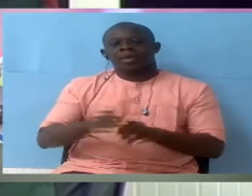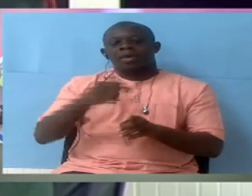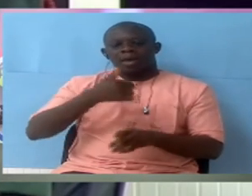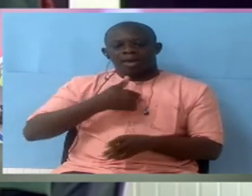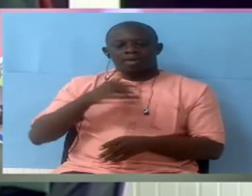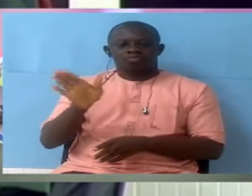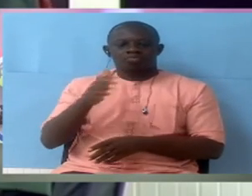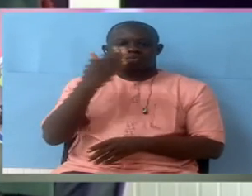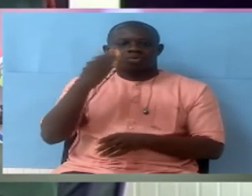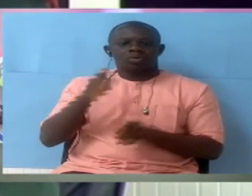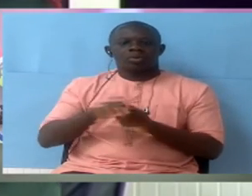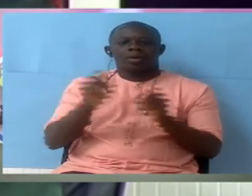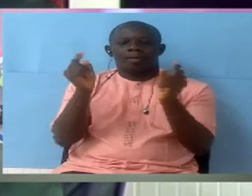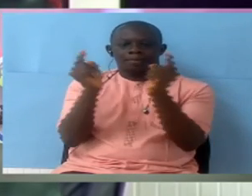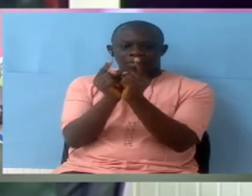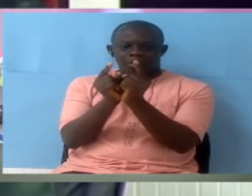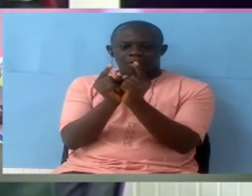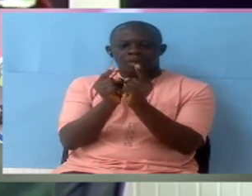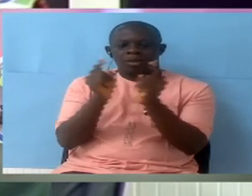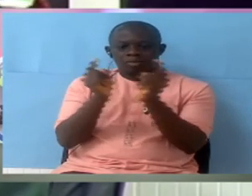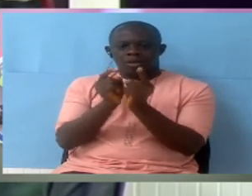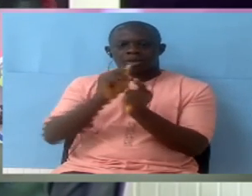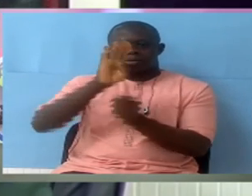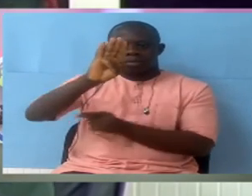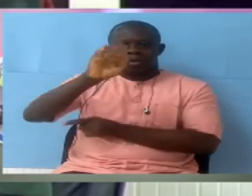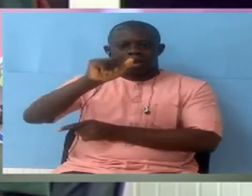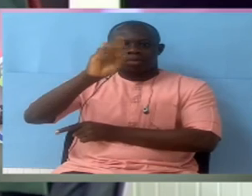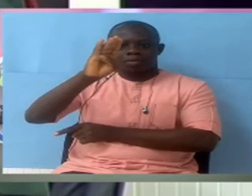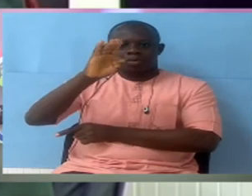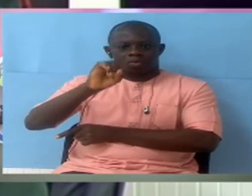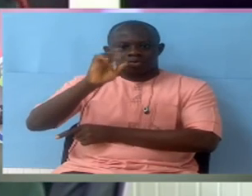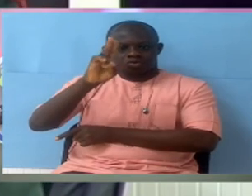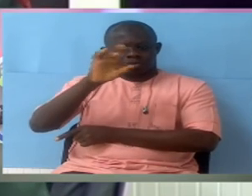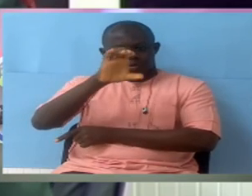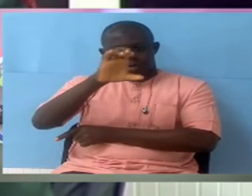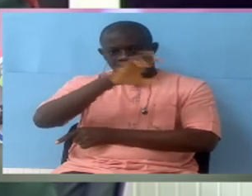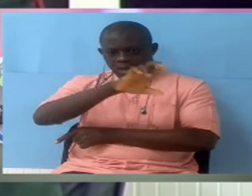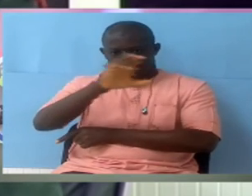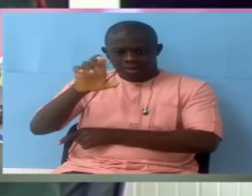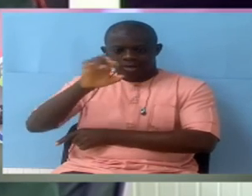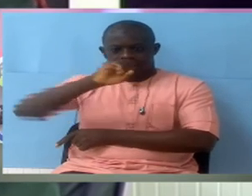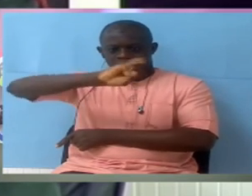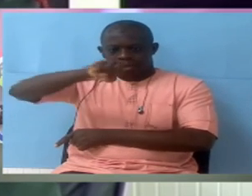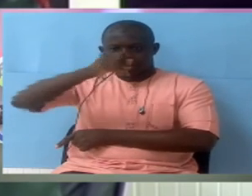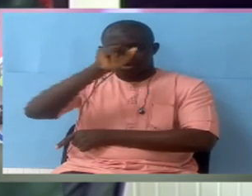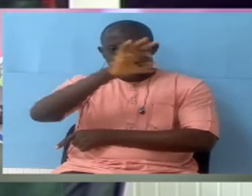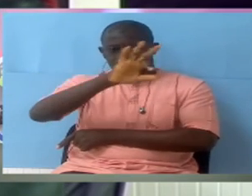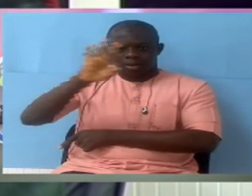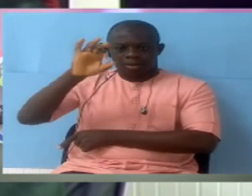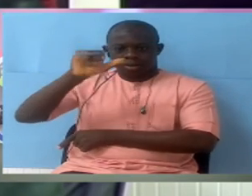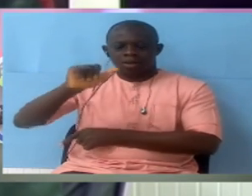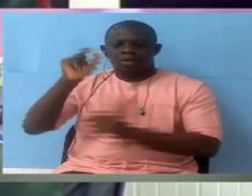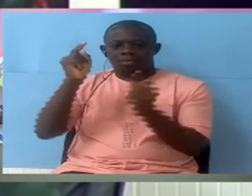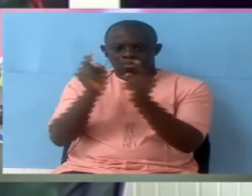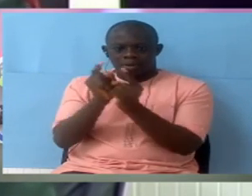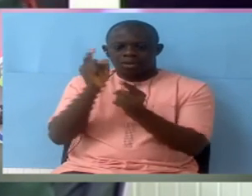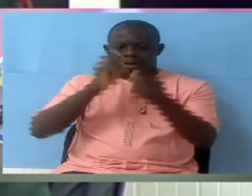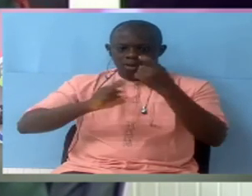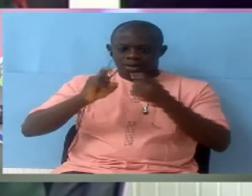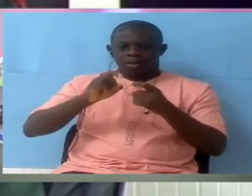to Babacar Diatta, Colonel Babacar Diatta. Ci la and dem ci Colonel Babacar Diatta. And